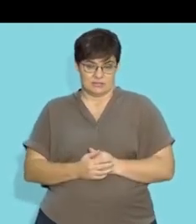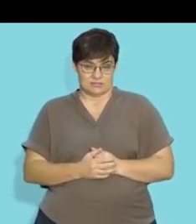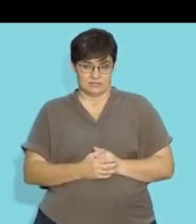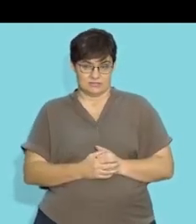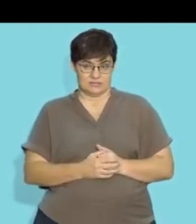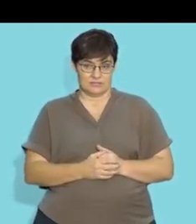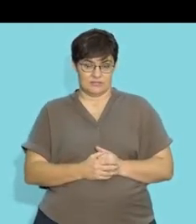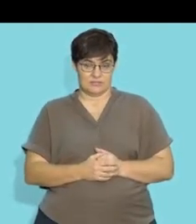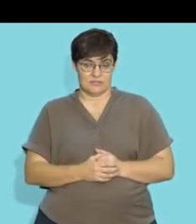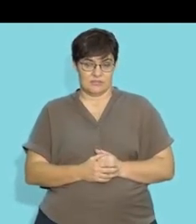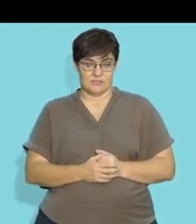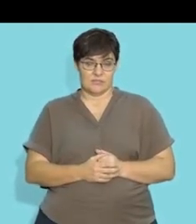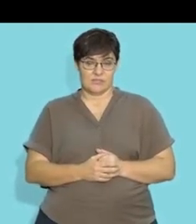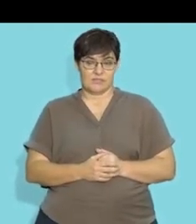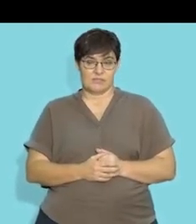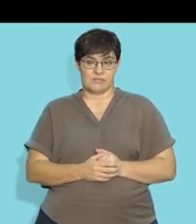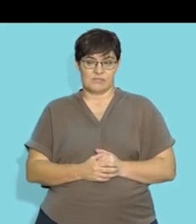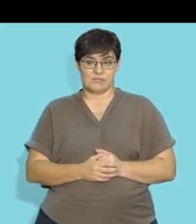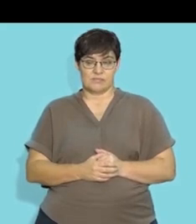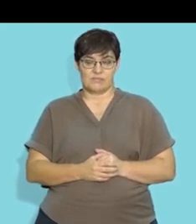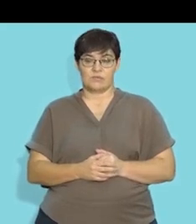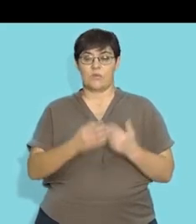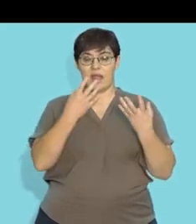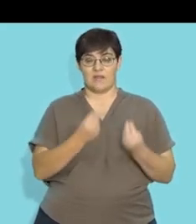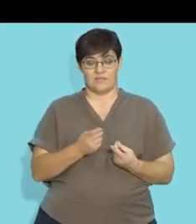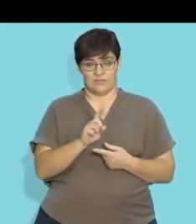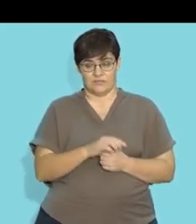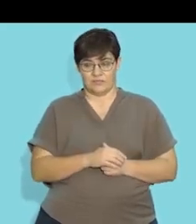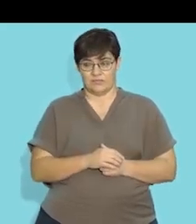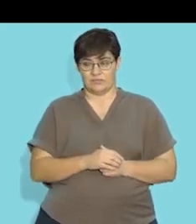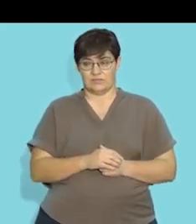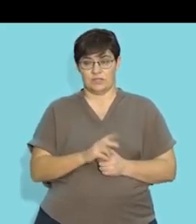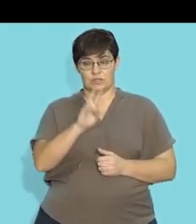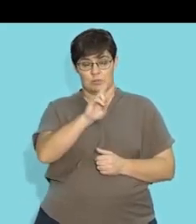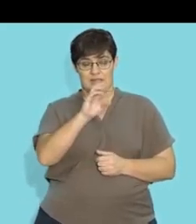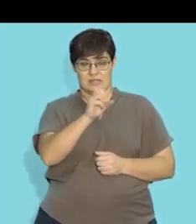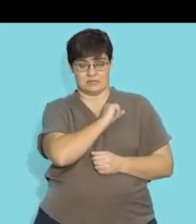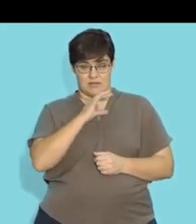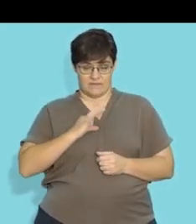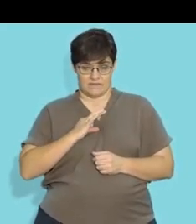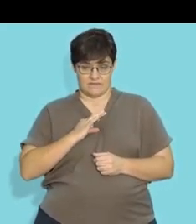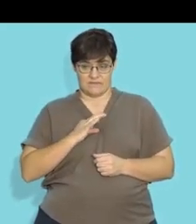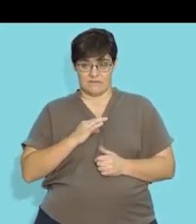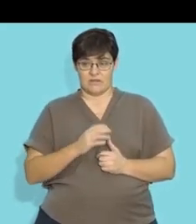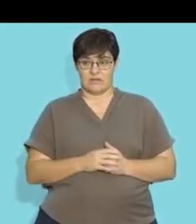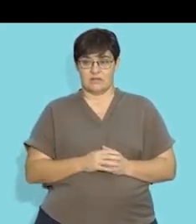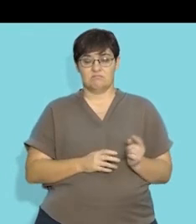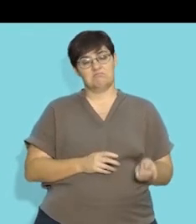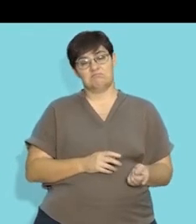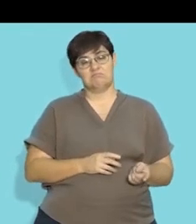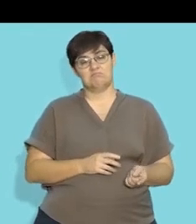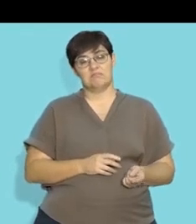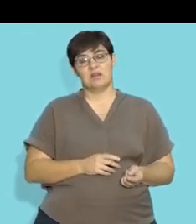make. So here we had a day where there was 20 staff members, and what about the numbers